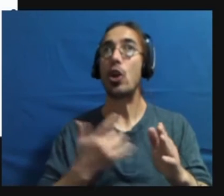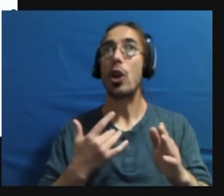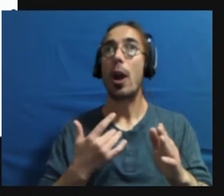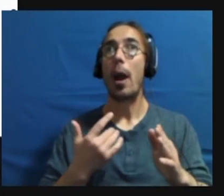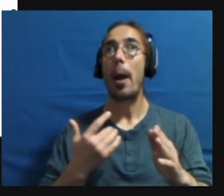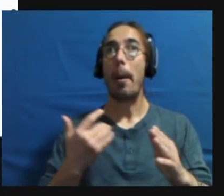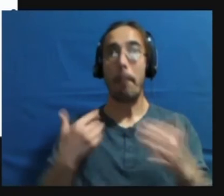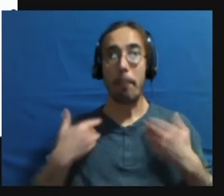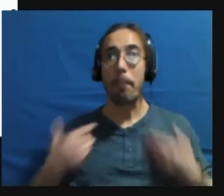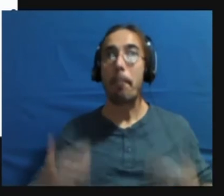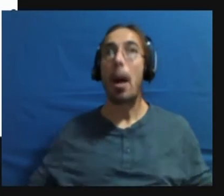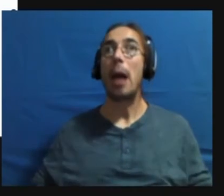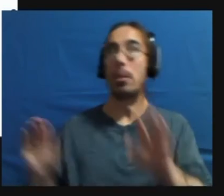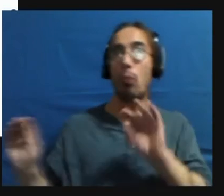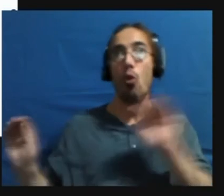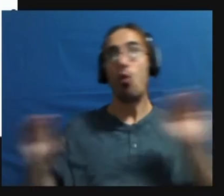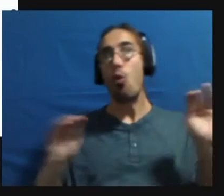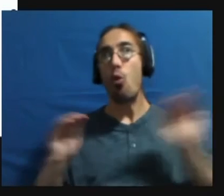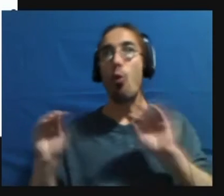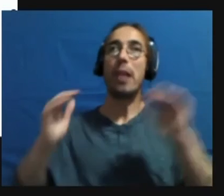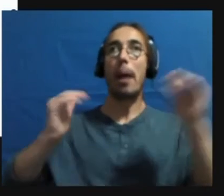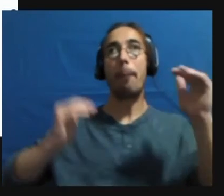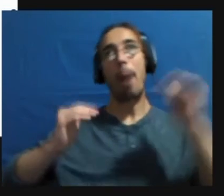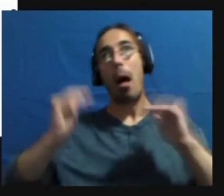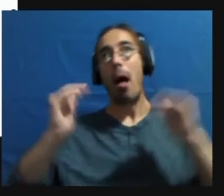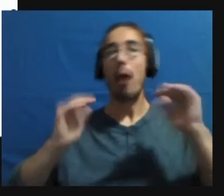balance is different in water.